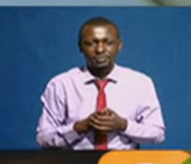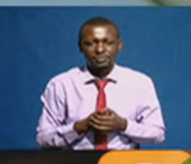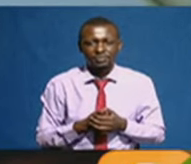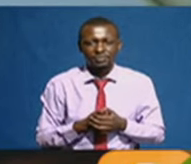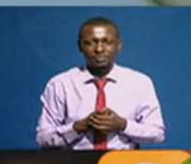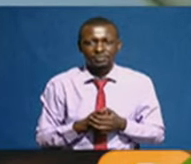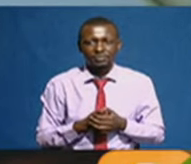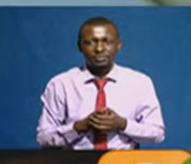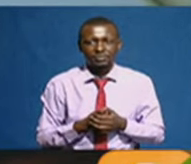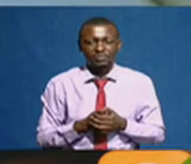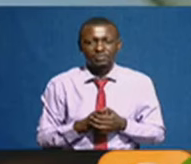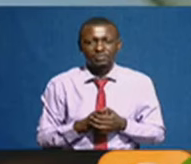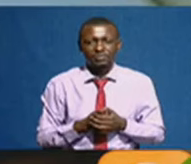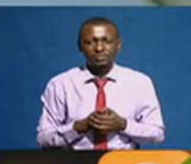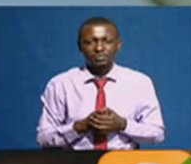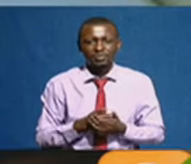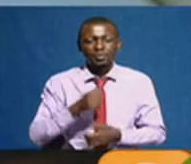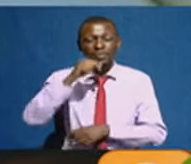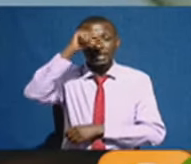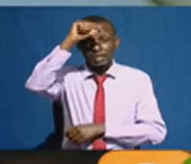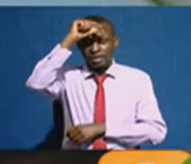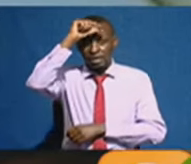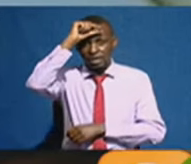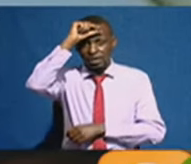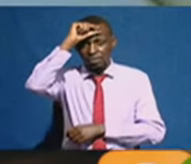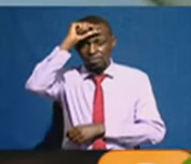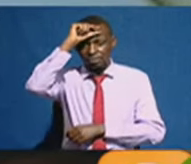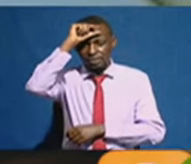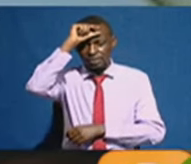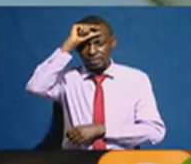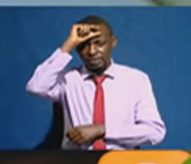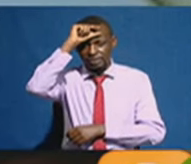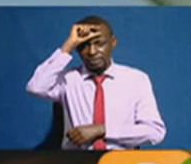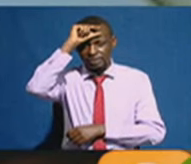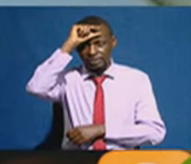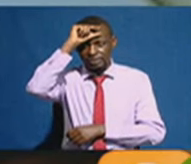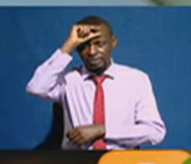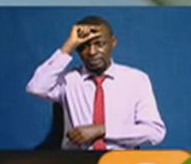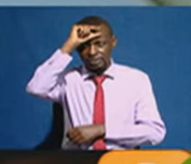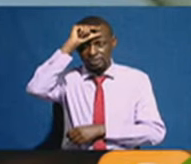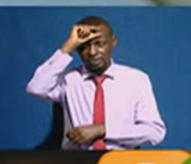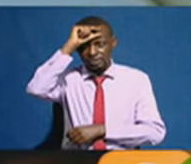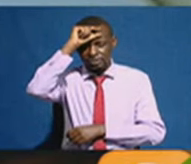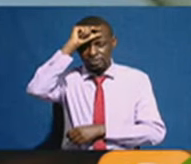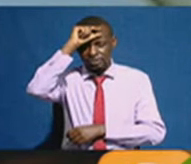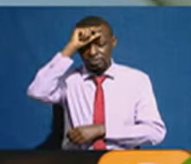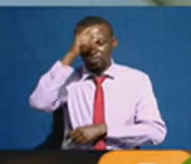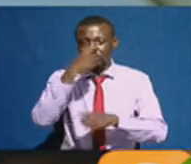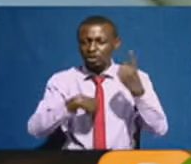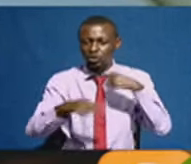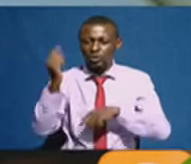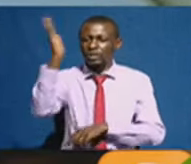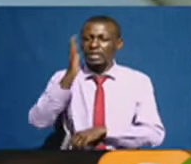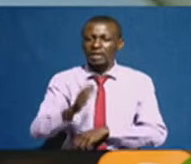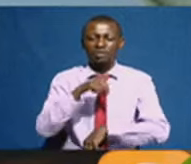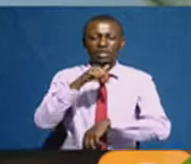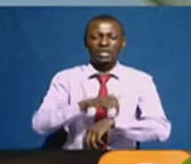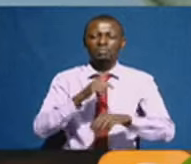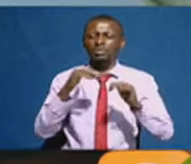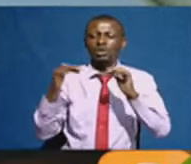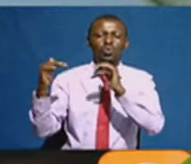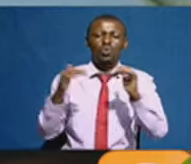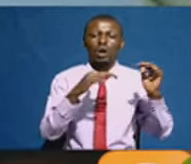and you know, government has not won a single battle in fights with doctors. I was just